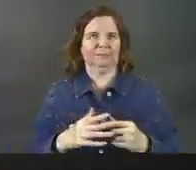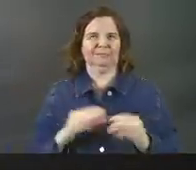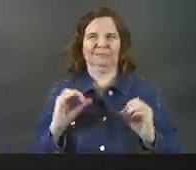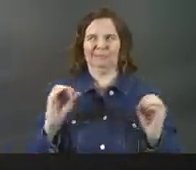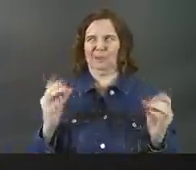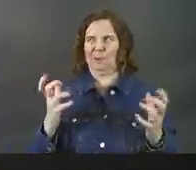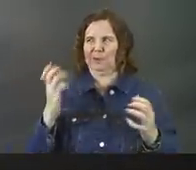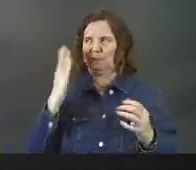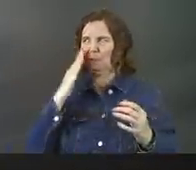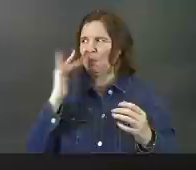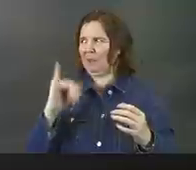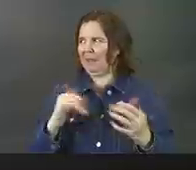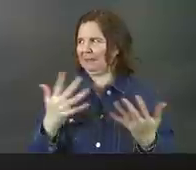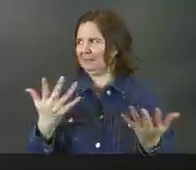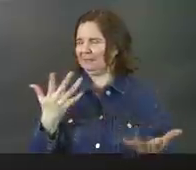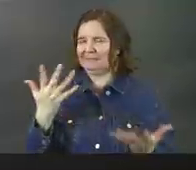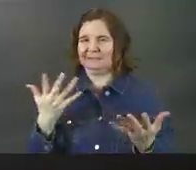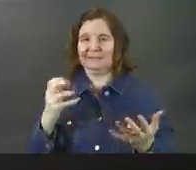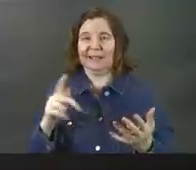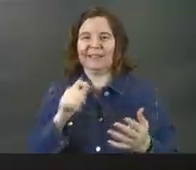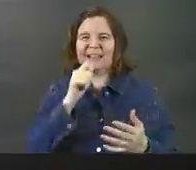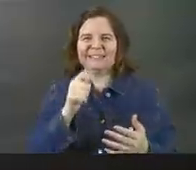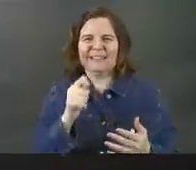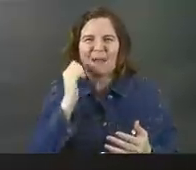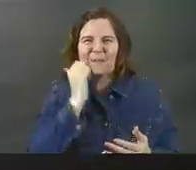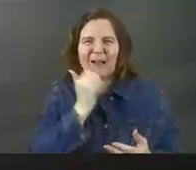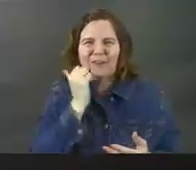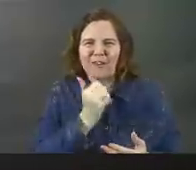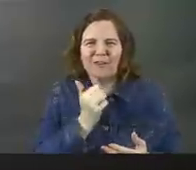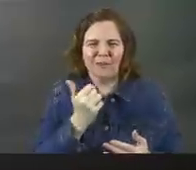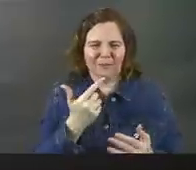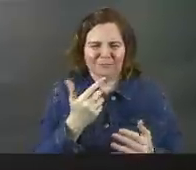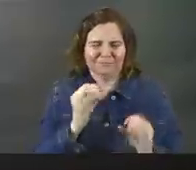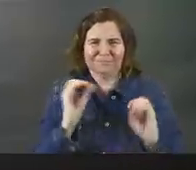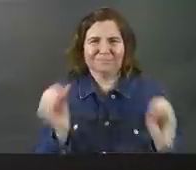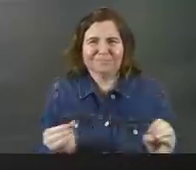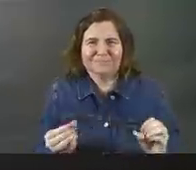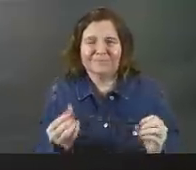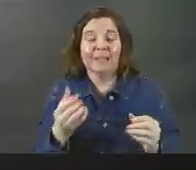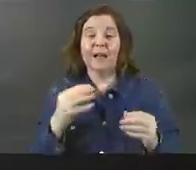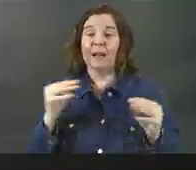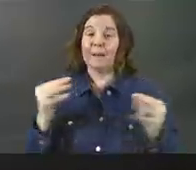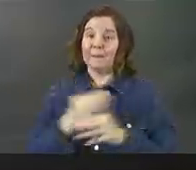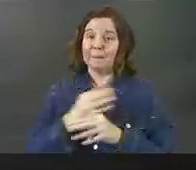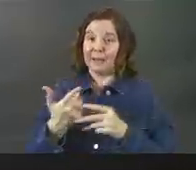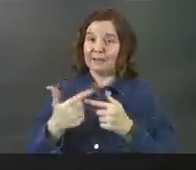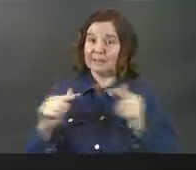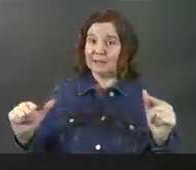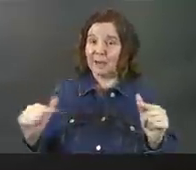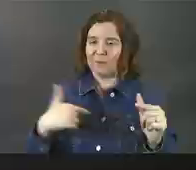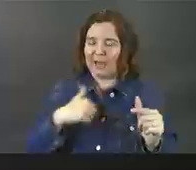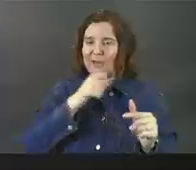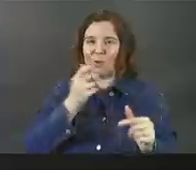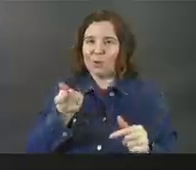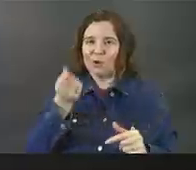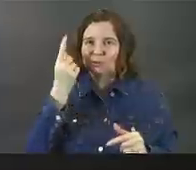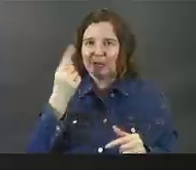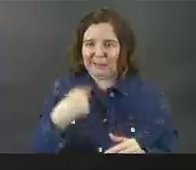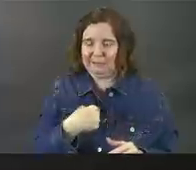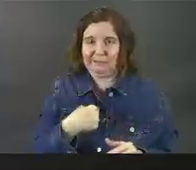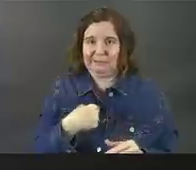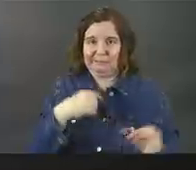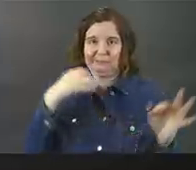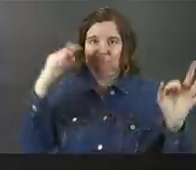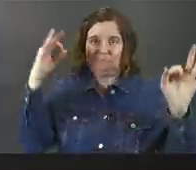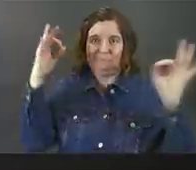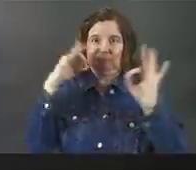wants to know what the population density of Europe is, okay? That's not practical whatsoever. Math is a language I don't understand.